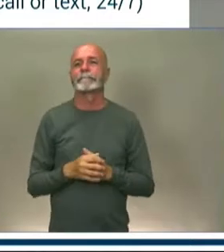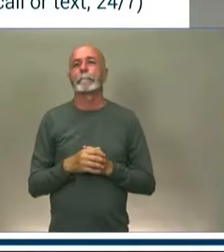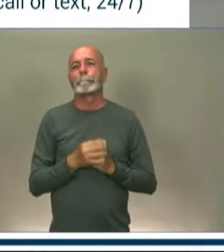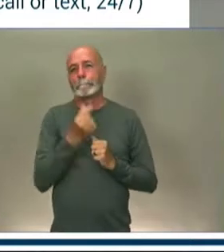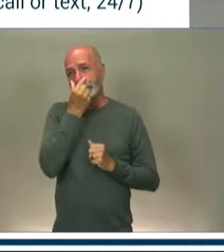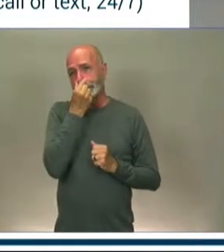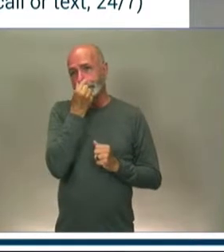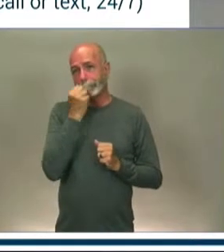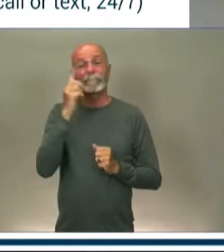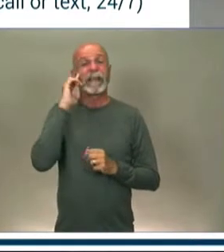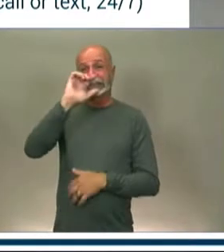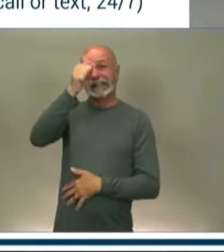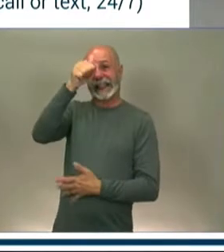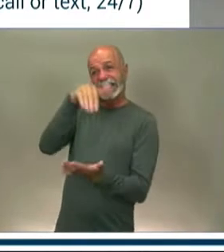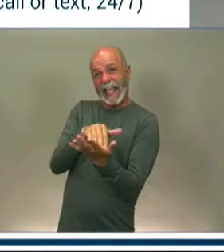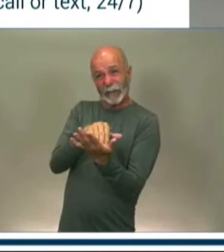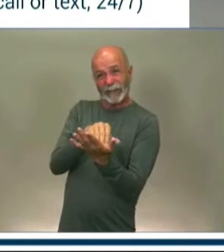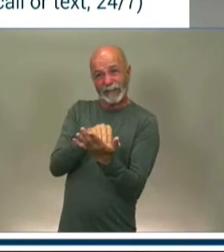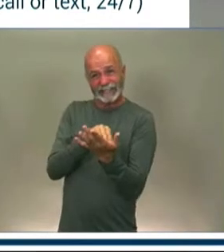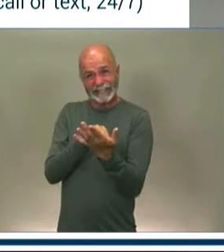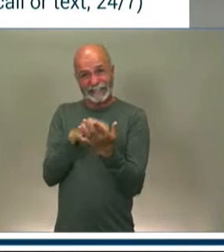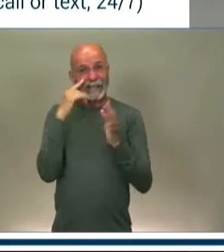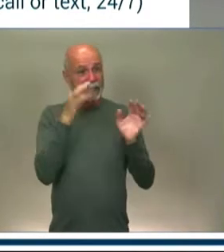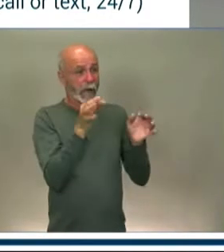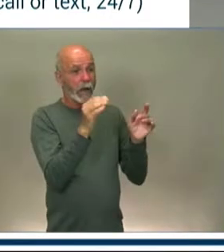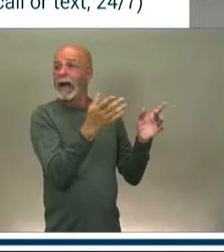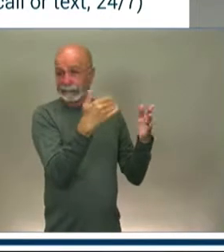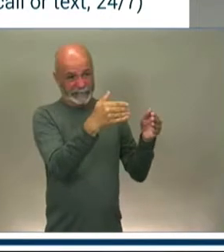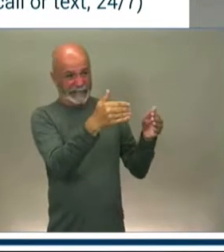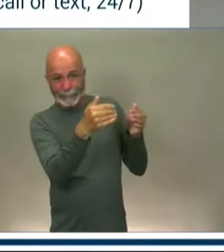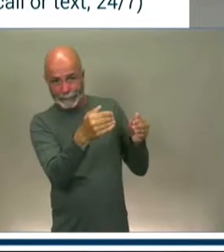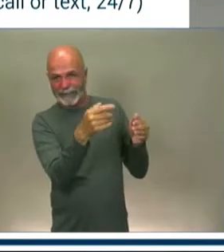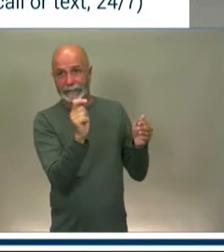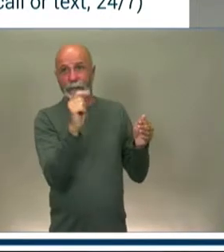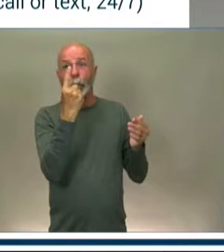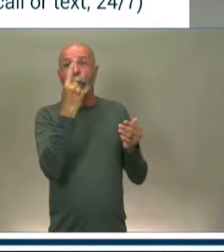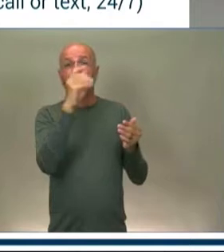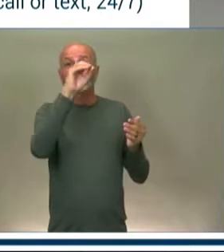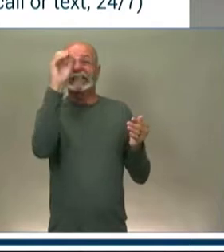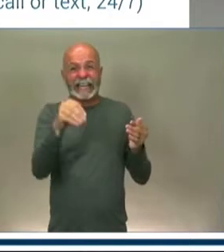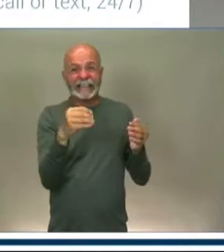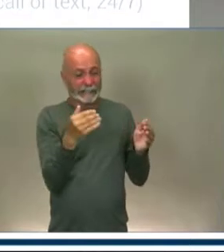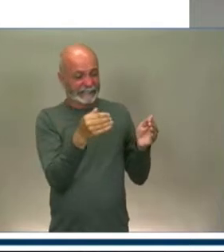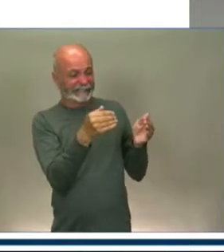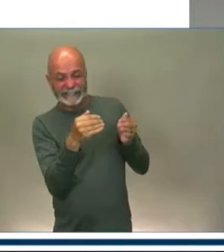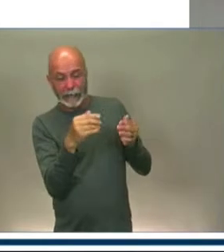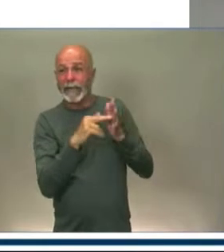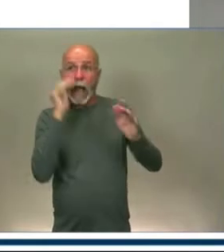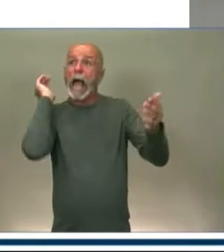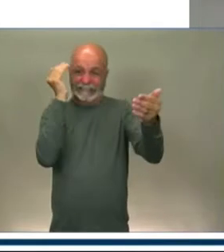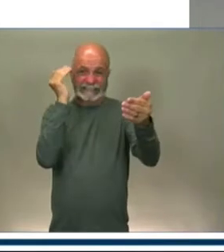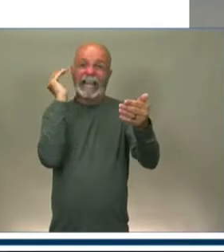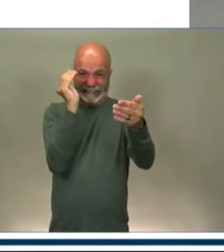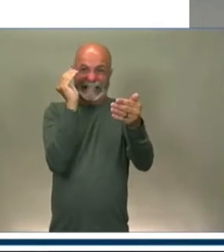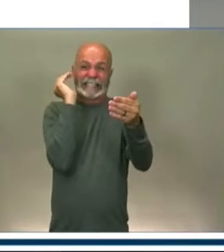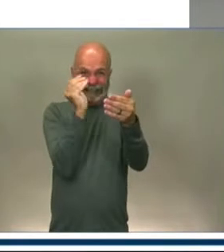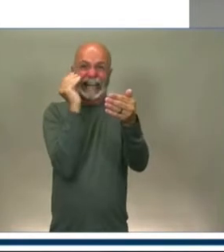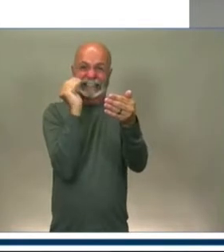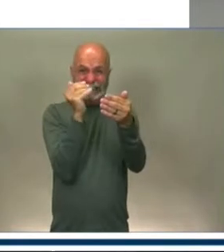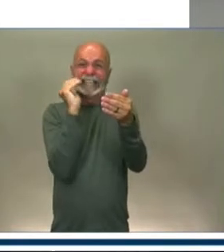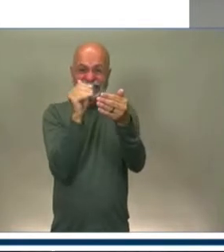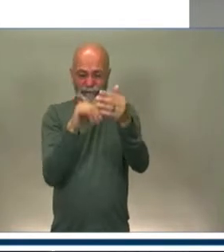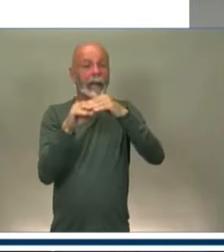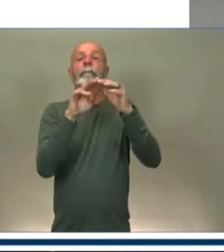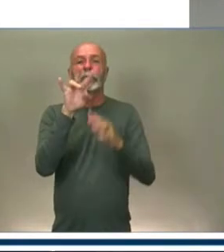people who does moves us one percentage point closer to our target. And I also want to reiterate that it's never too late to get